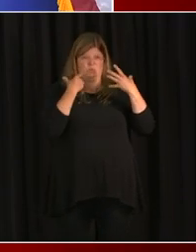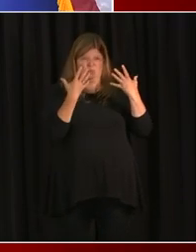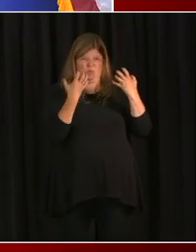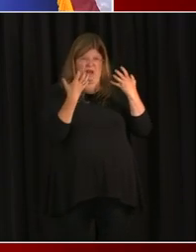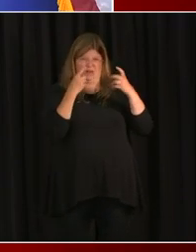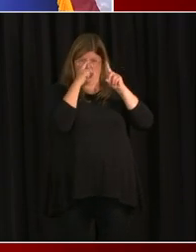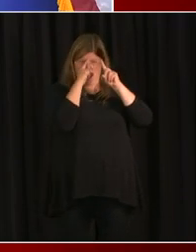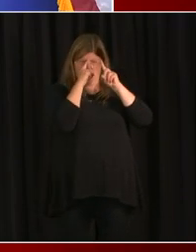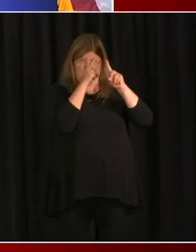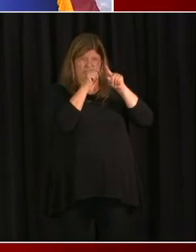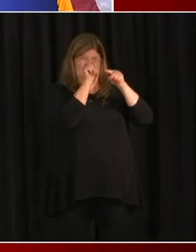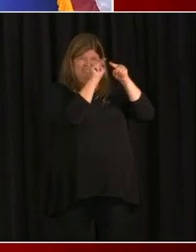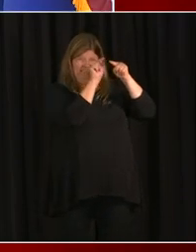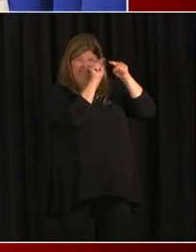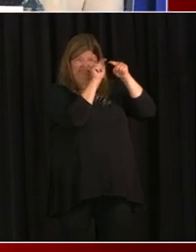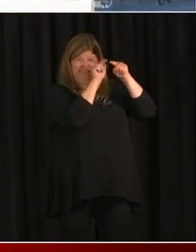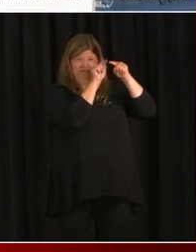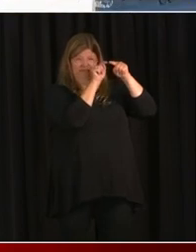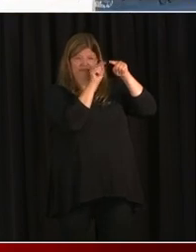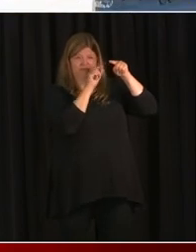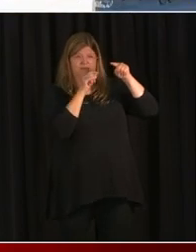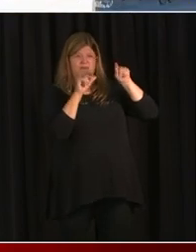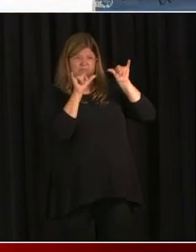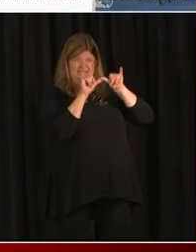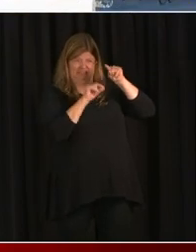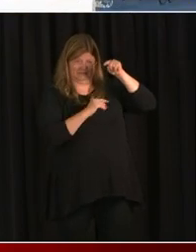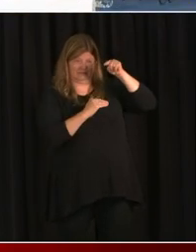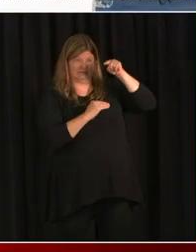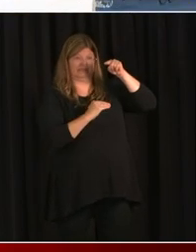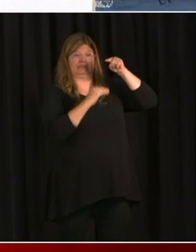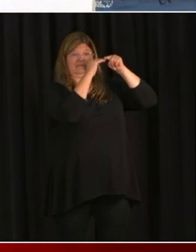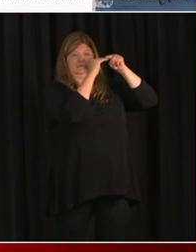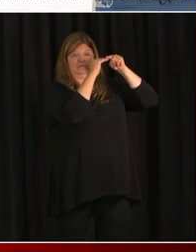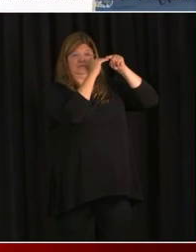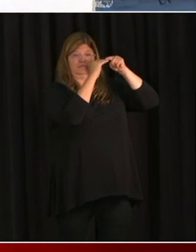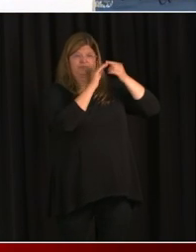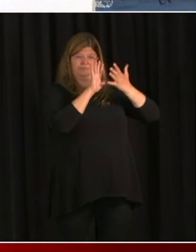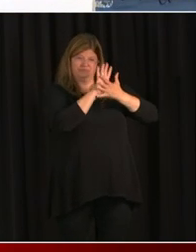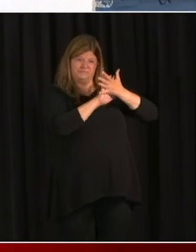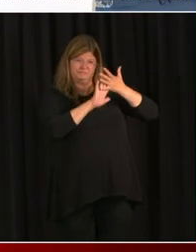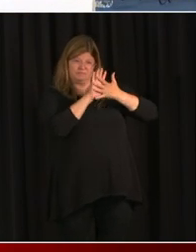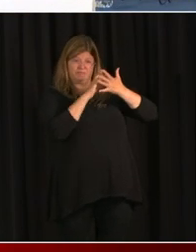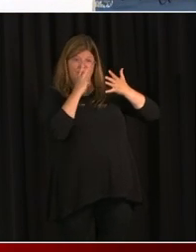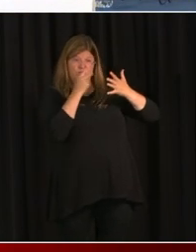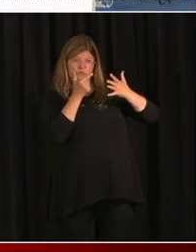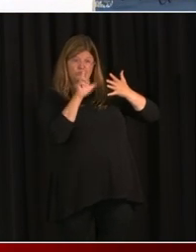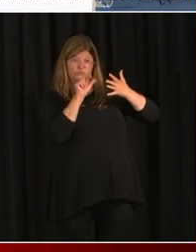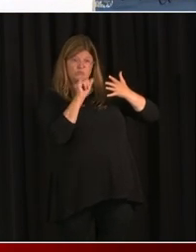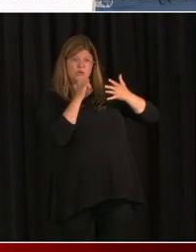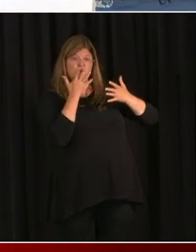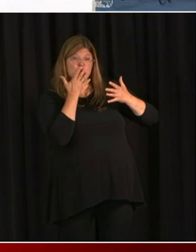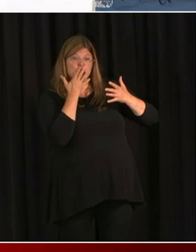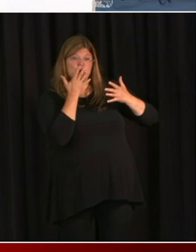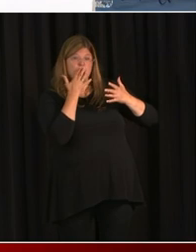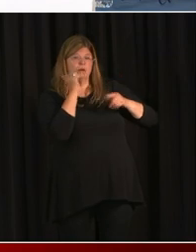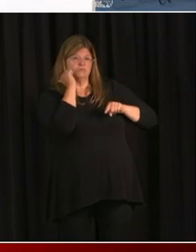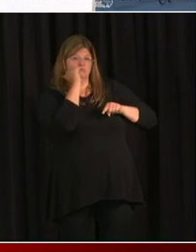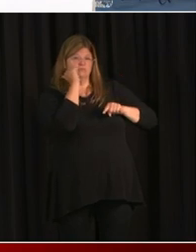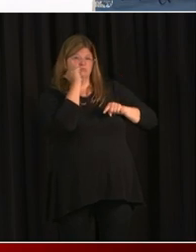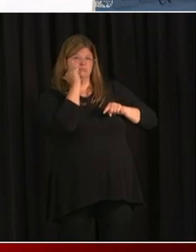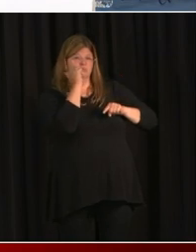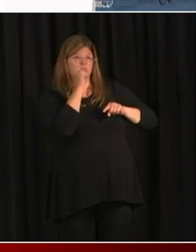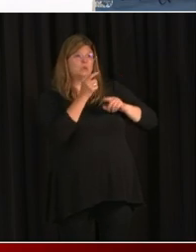our goal is for this metric. The shaded gray bars are the daily number of new